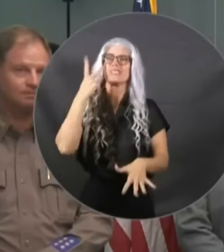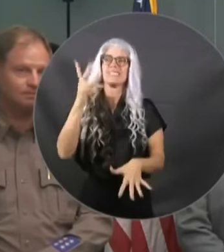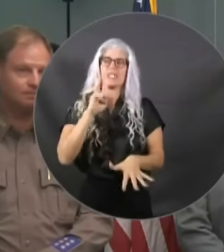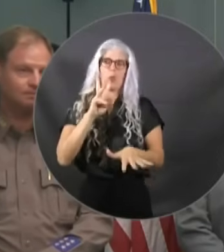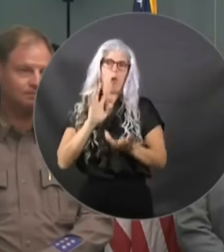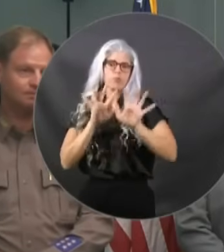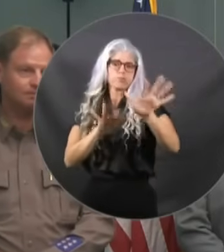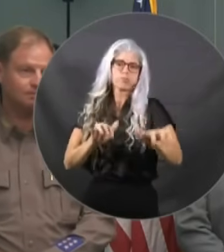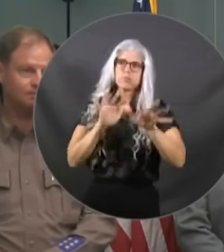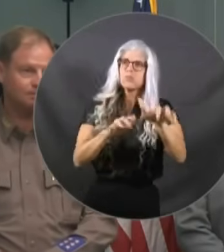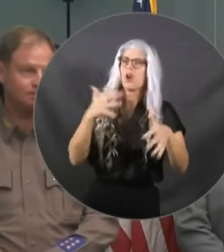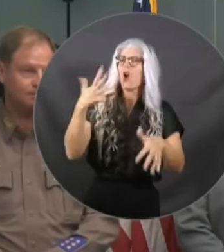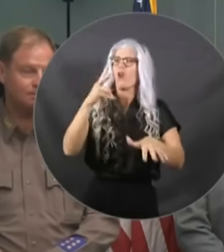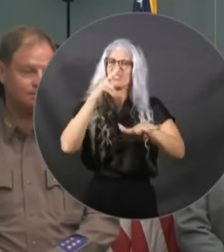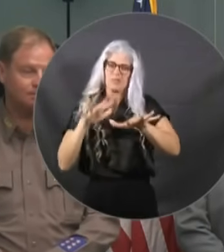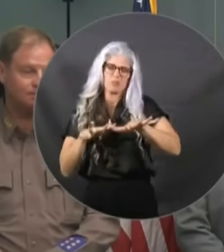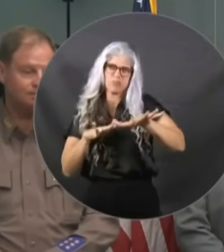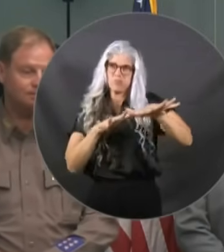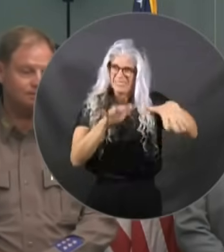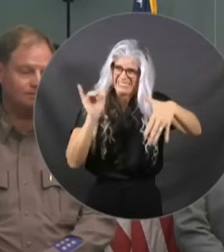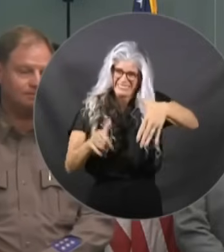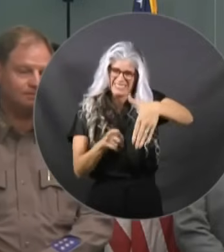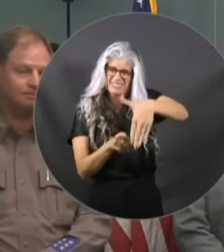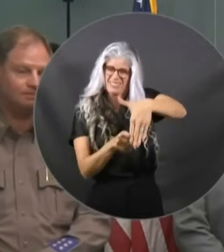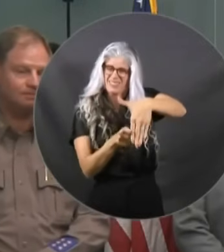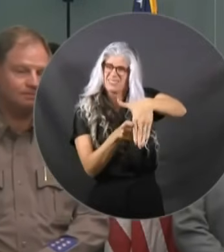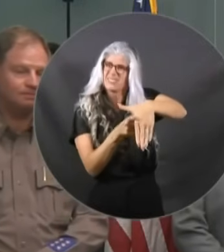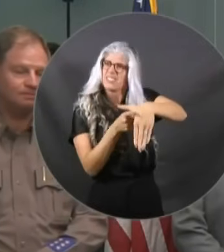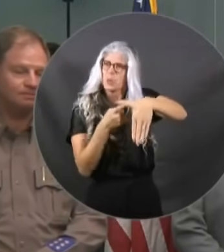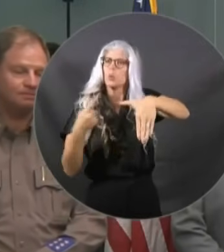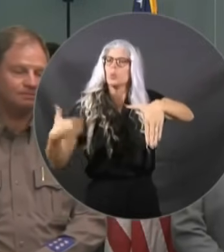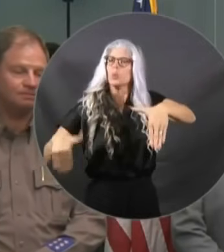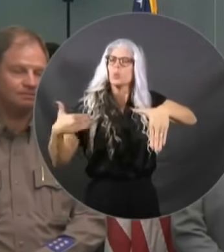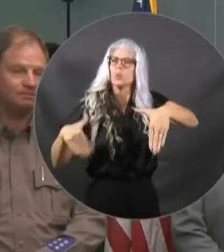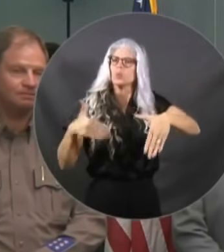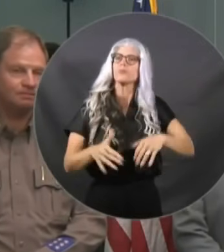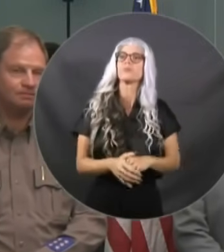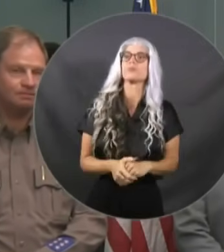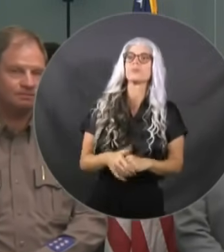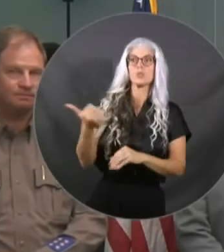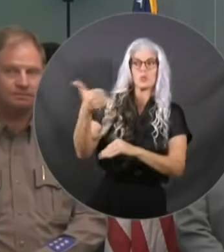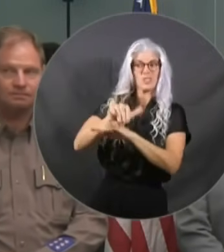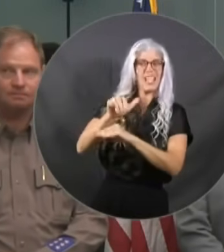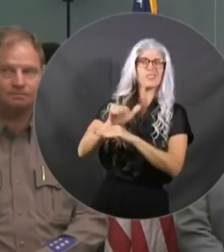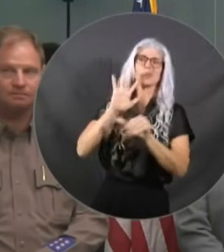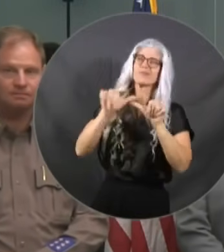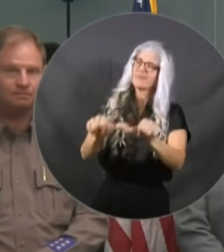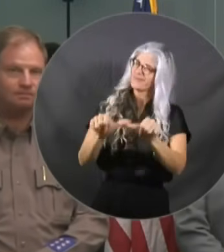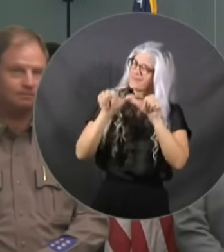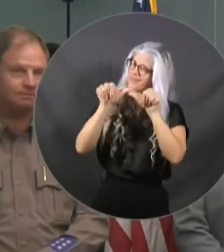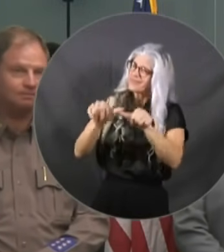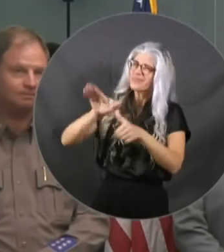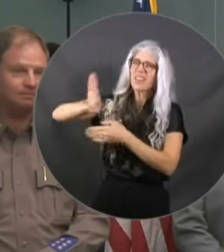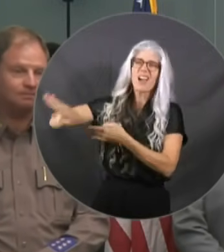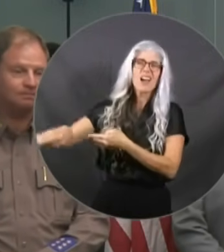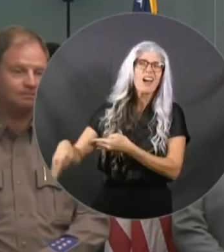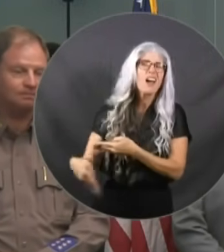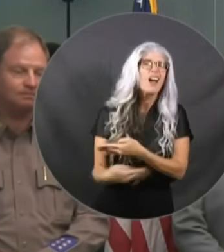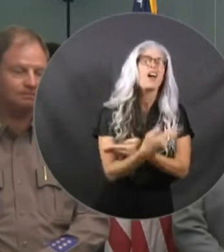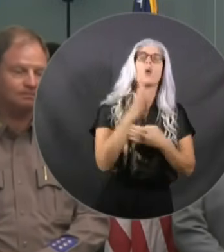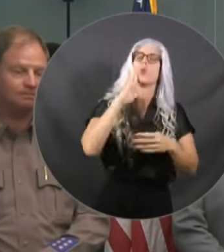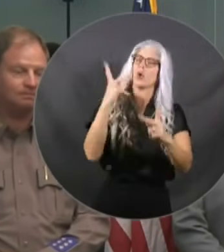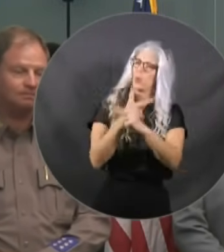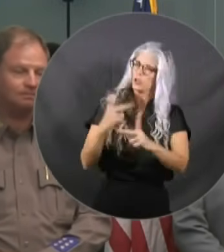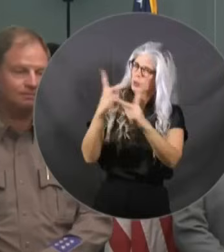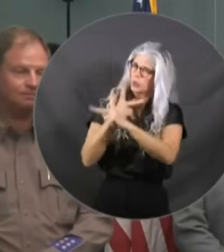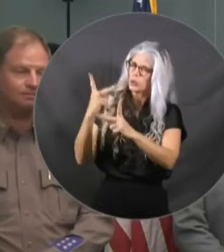down the west coast of Florida as the night goes on and as we get in to the wee hours of tomorrow morning.